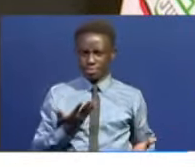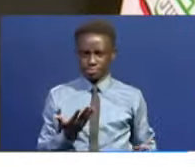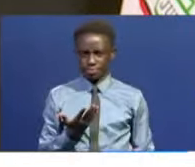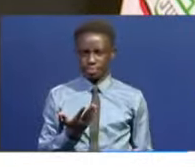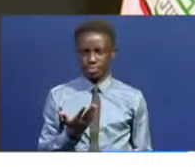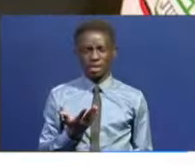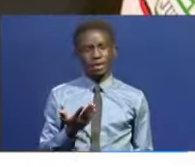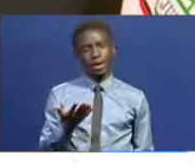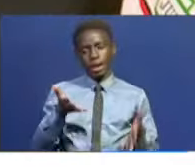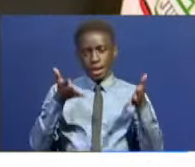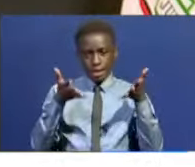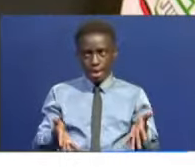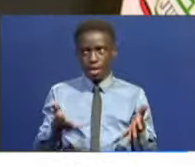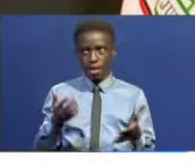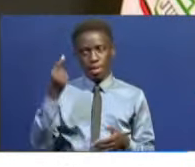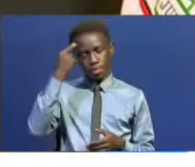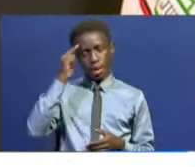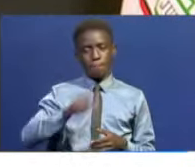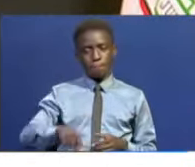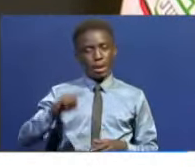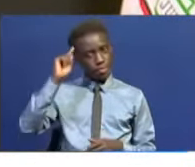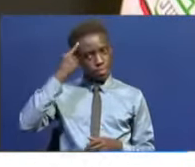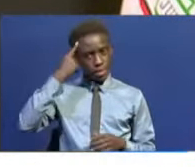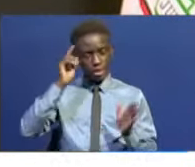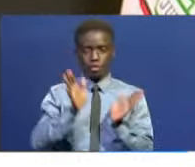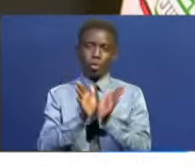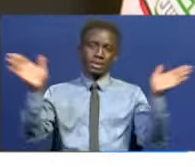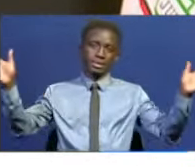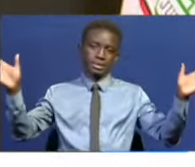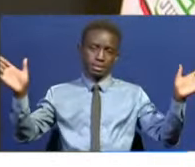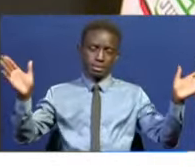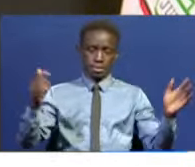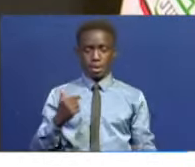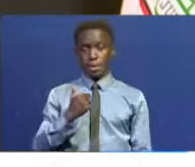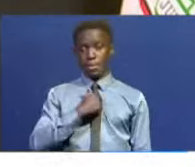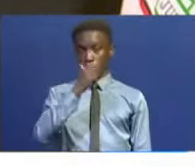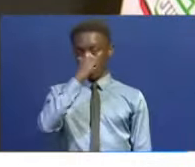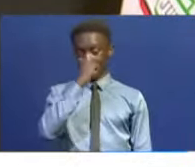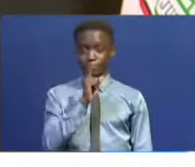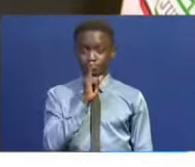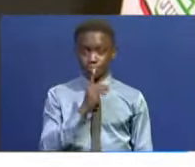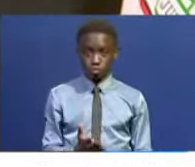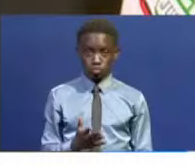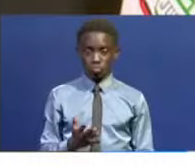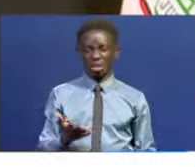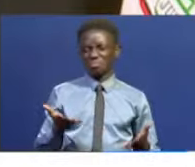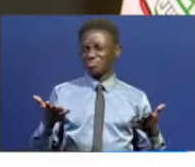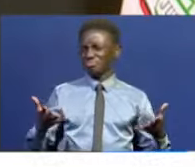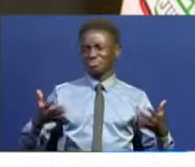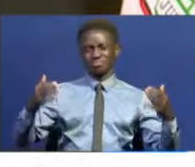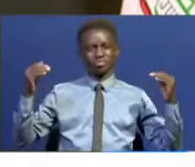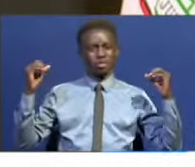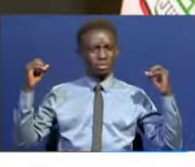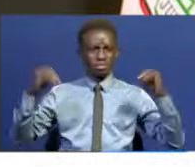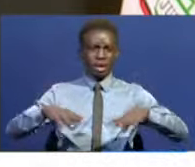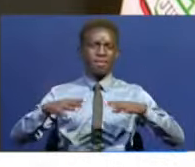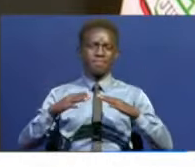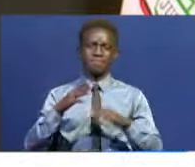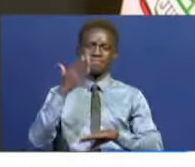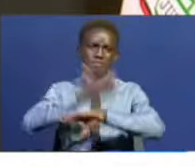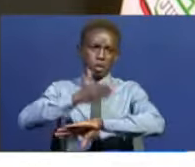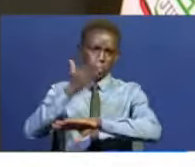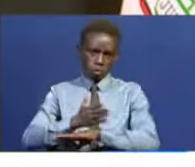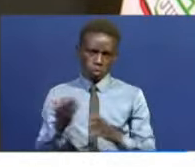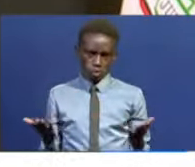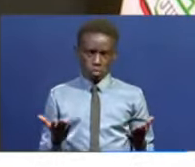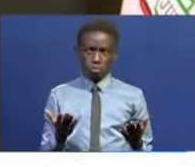good tonight I put it in proper perspective. I wish to state that the allegation is equally false. None of my family members, allies, or